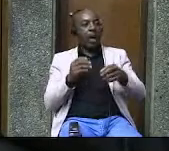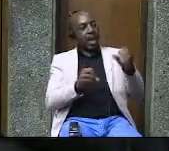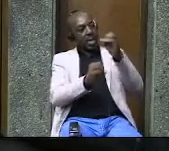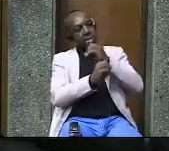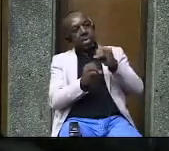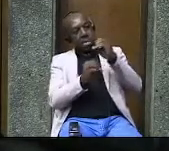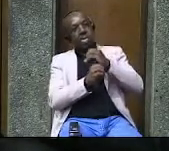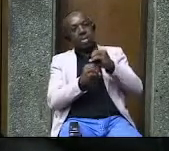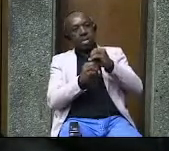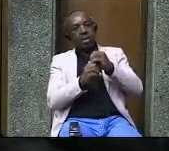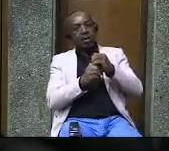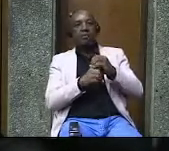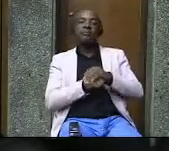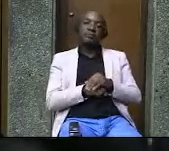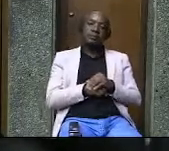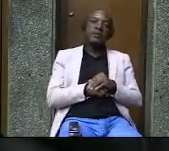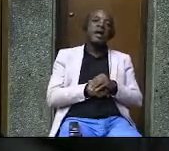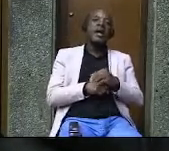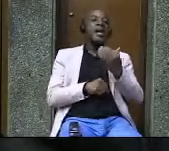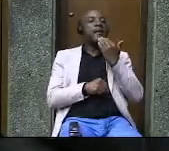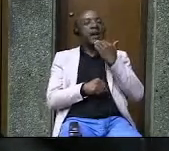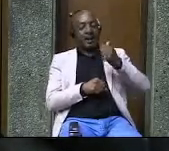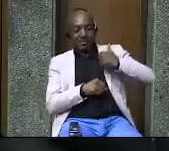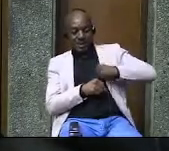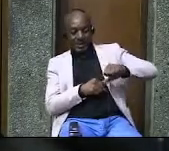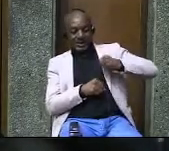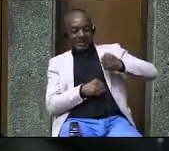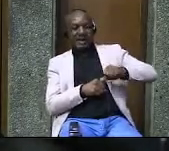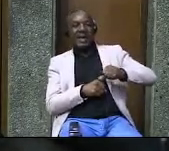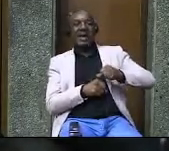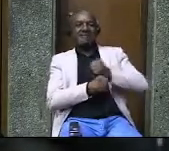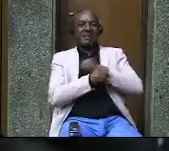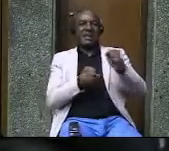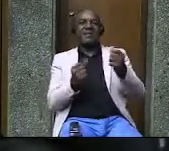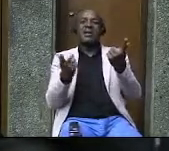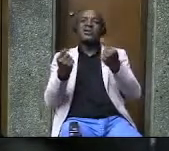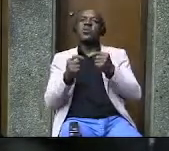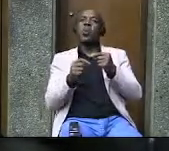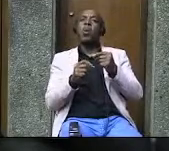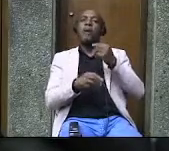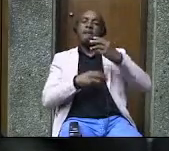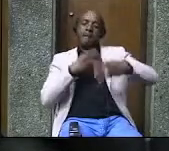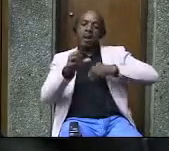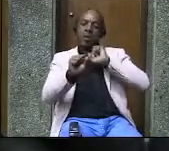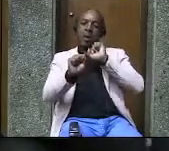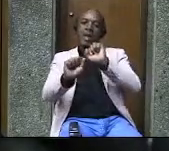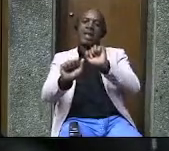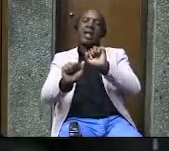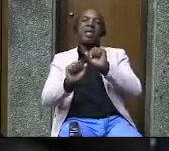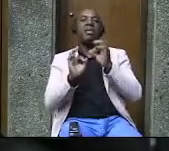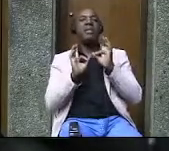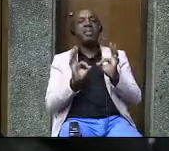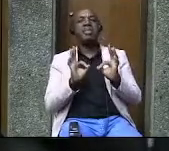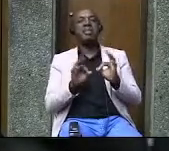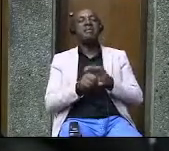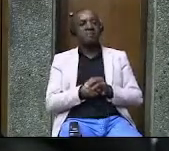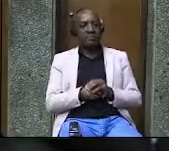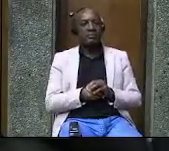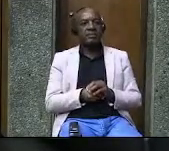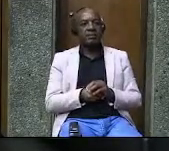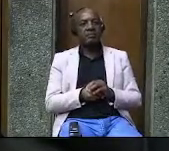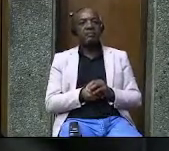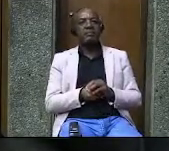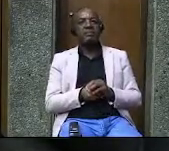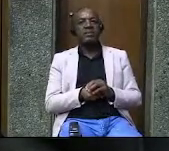our municipality don't do a successful job addressing that. So how are we going to have security to implement